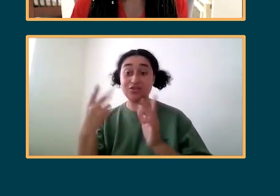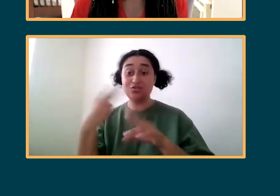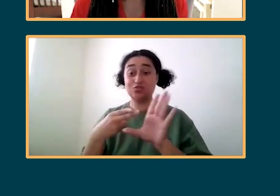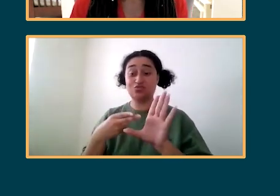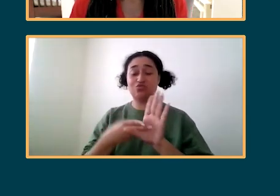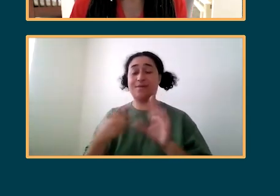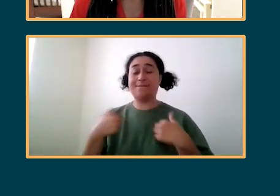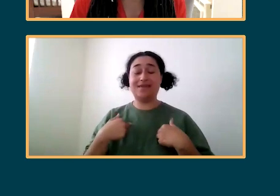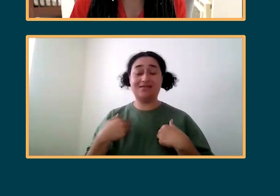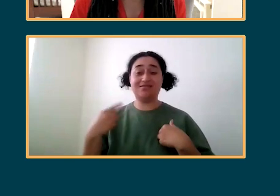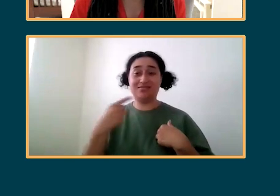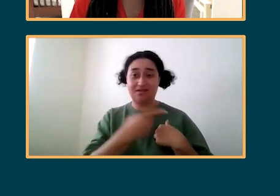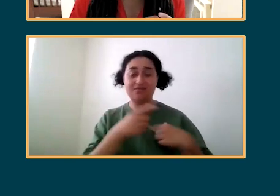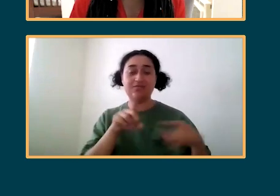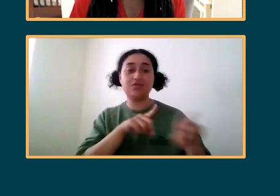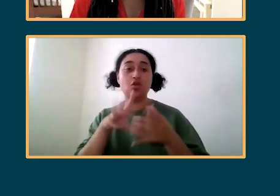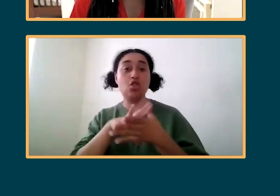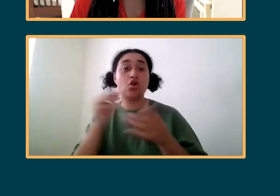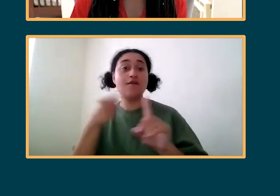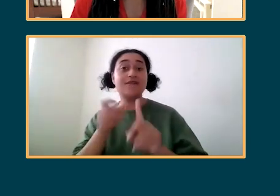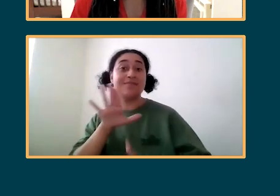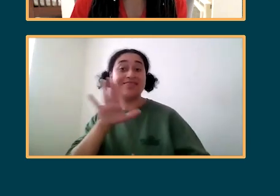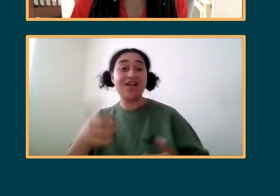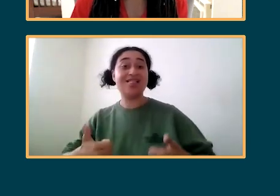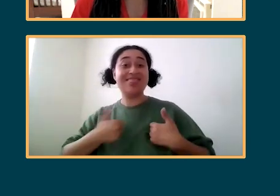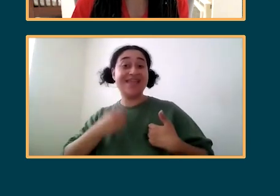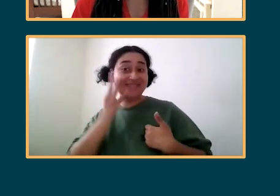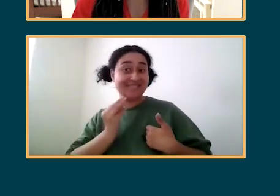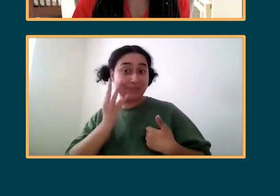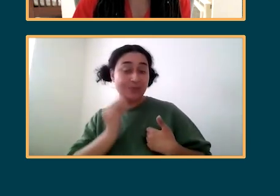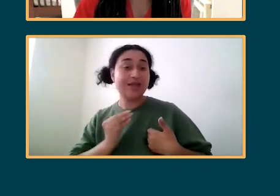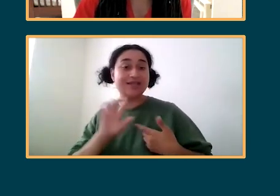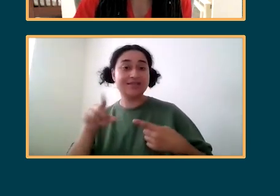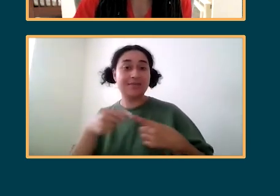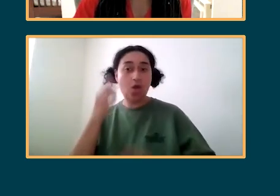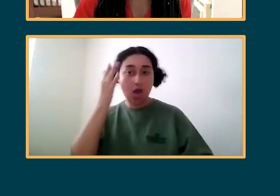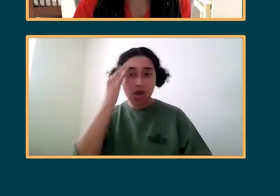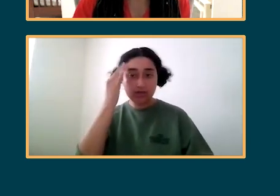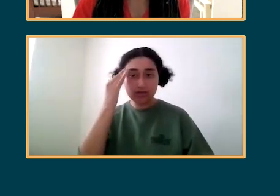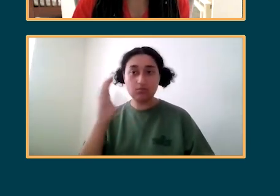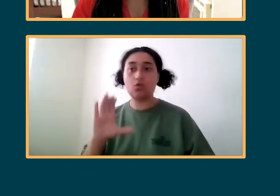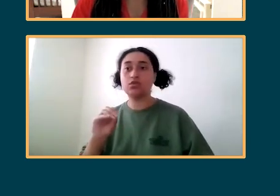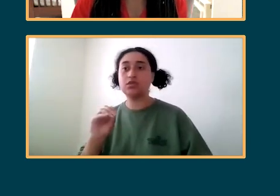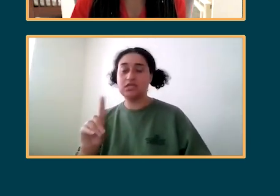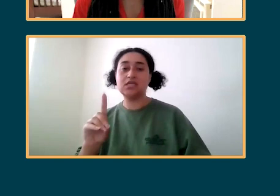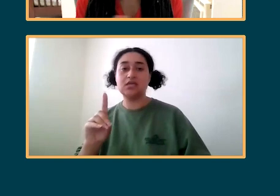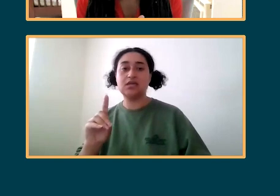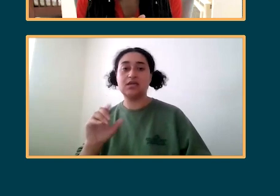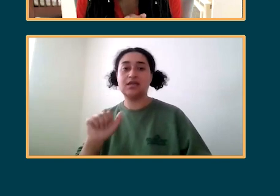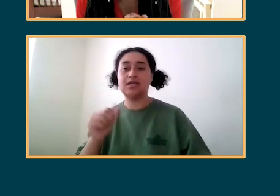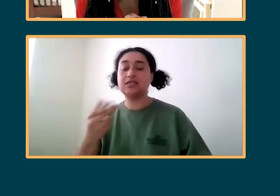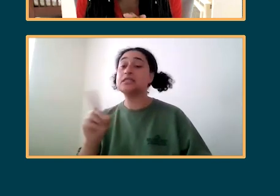more about them, as well as learn from a lived experience therapist about autism, OCD, and